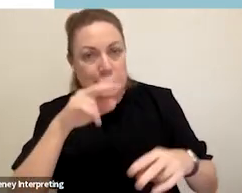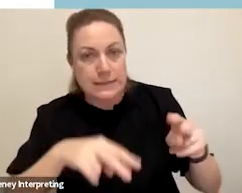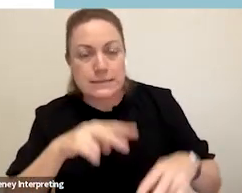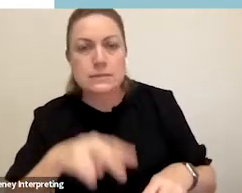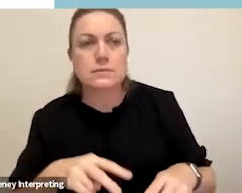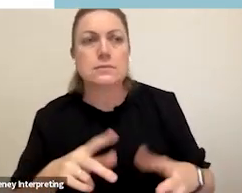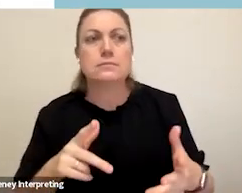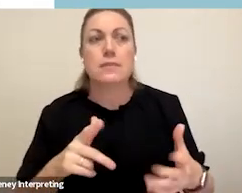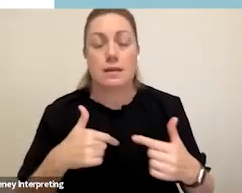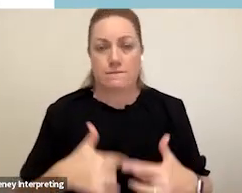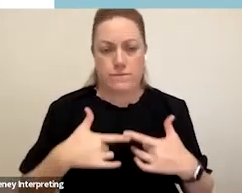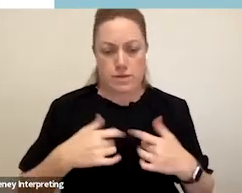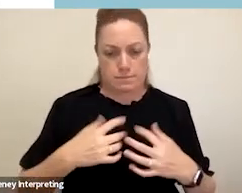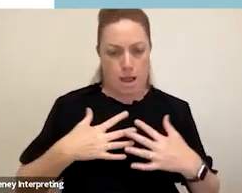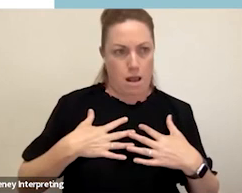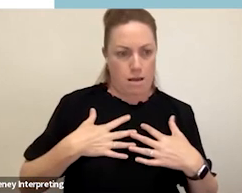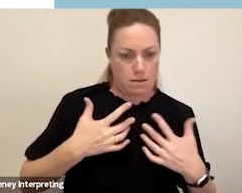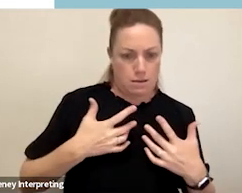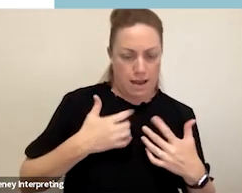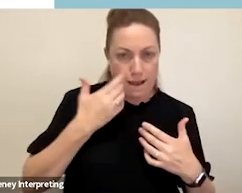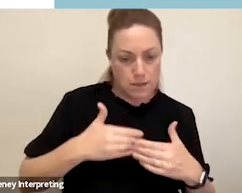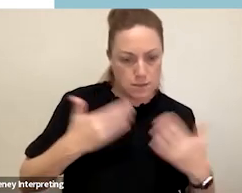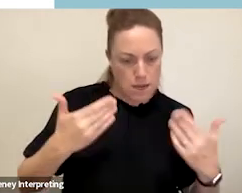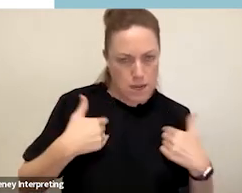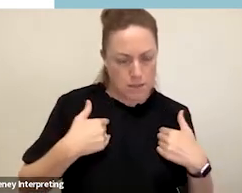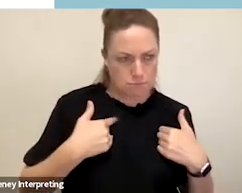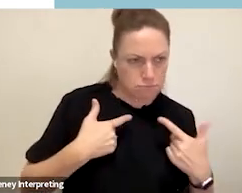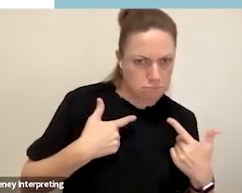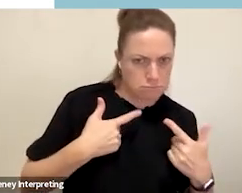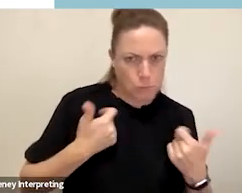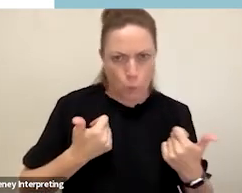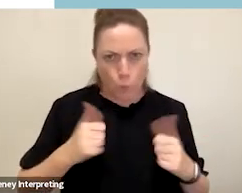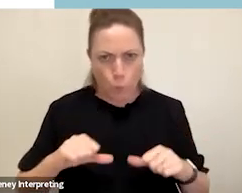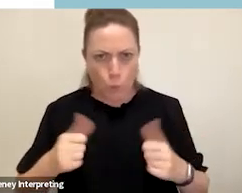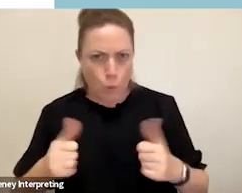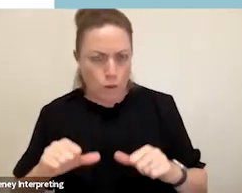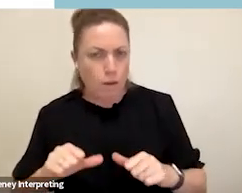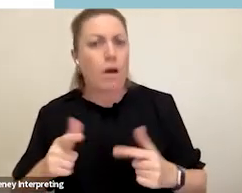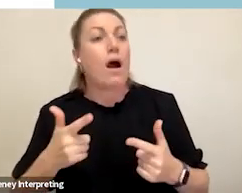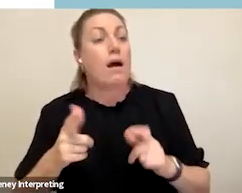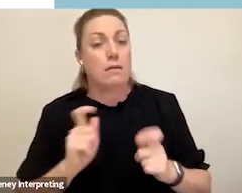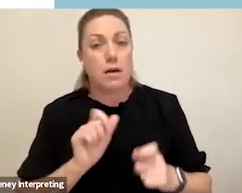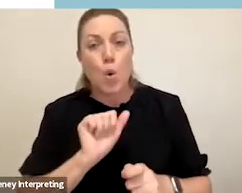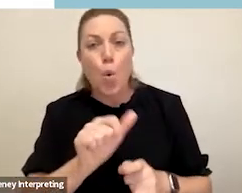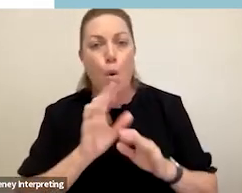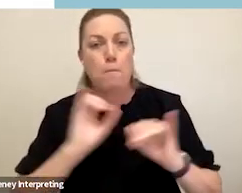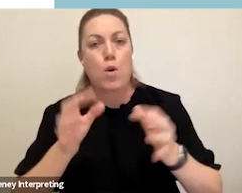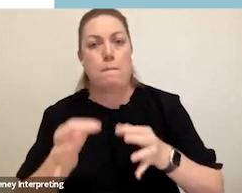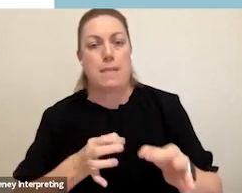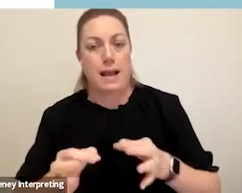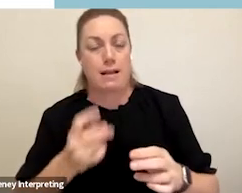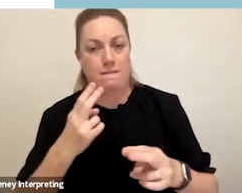those areas at the moment in an everyday sense, but then tailor your emergency planning to those 8